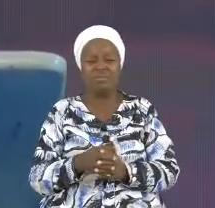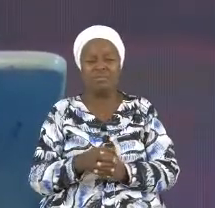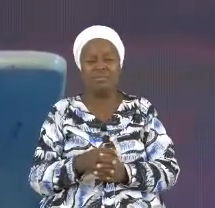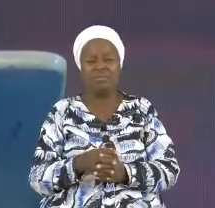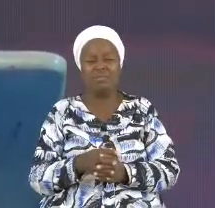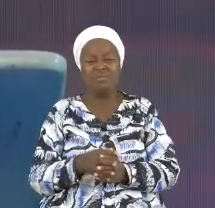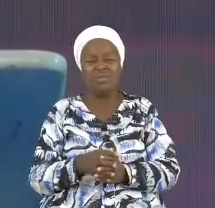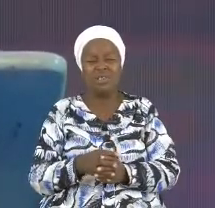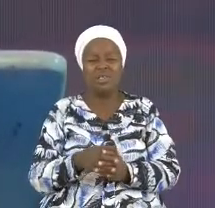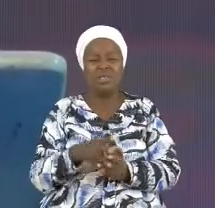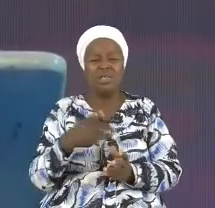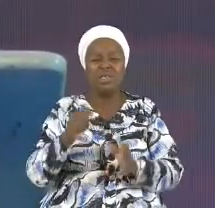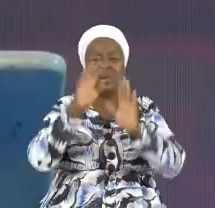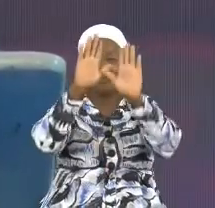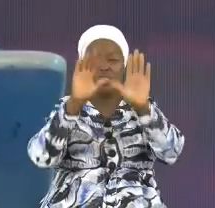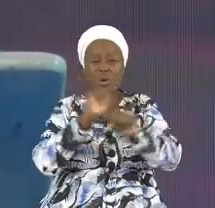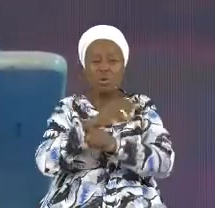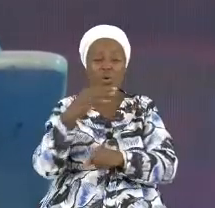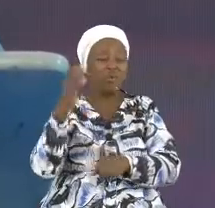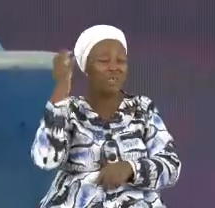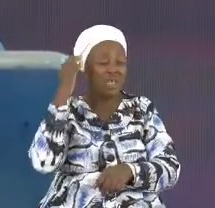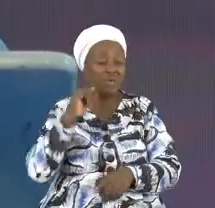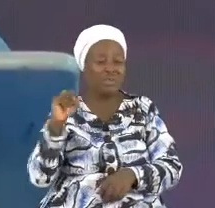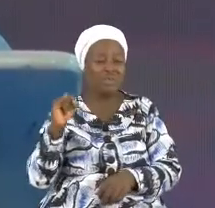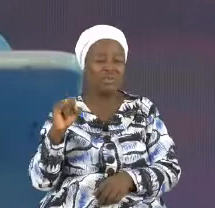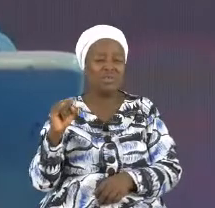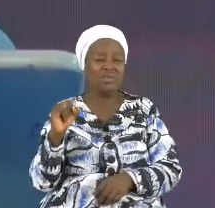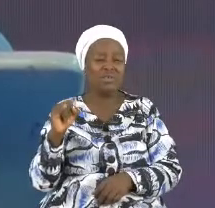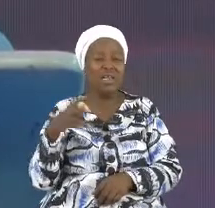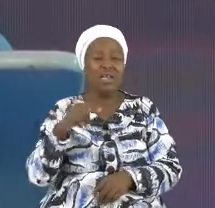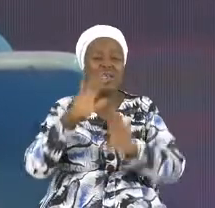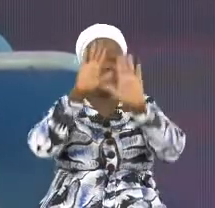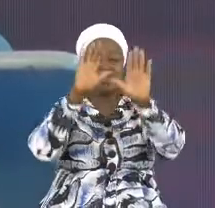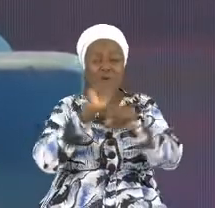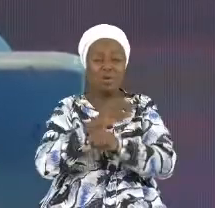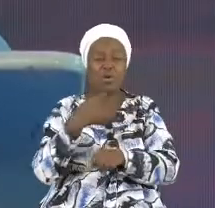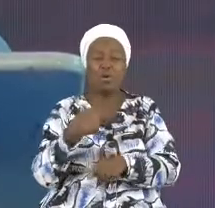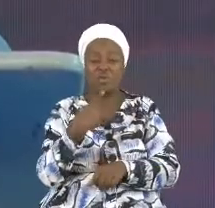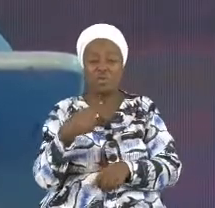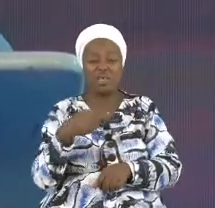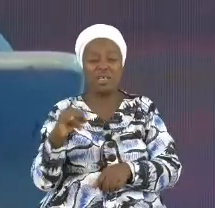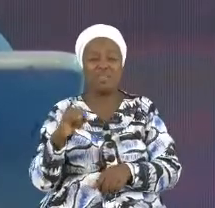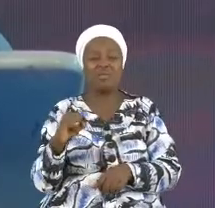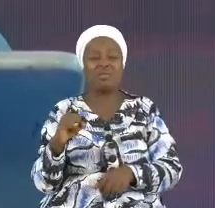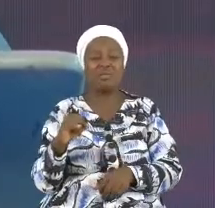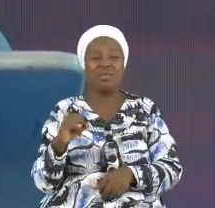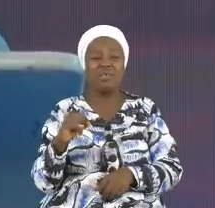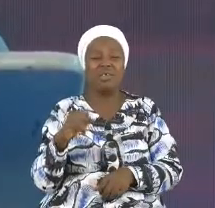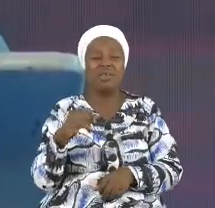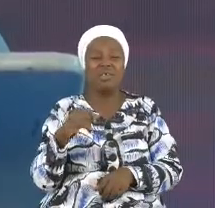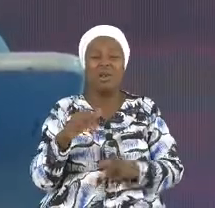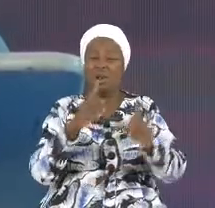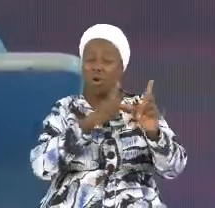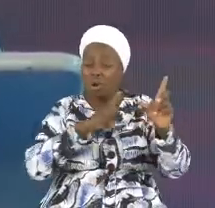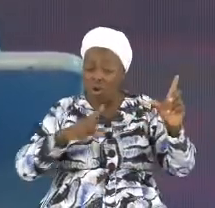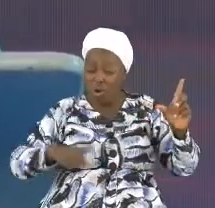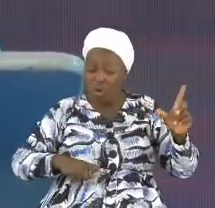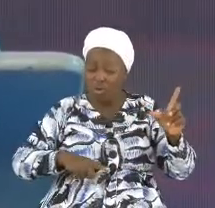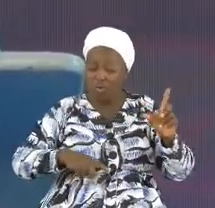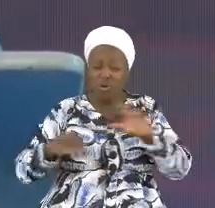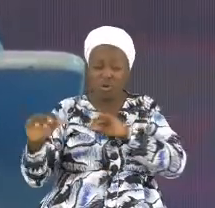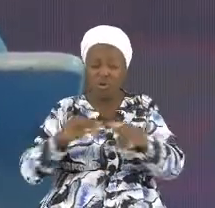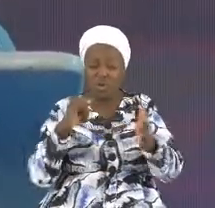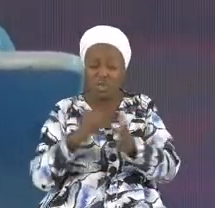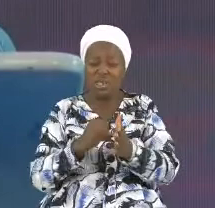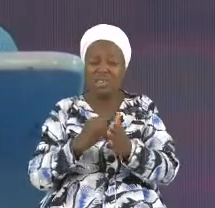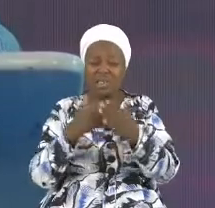of hearing, the miracle of speaking, Lord, perform it for